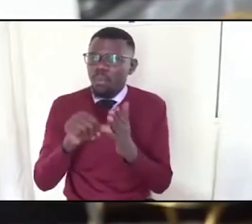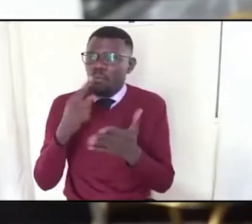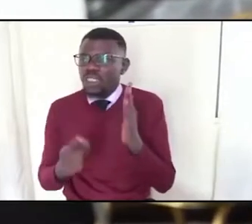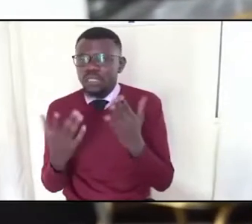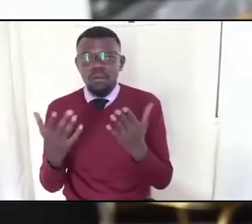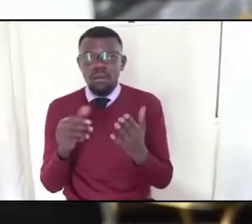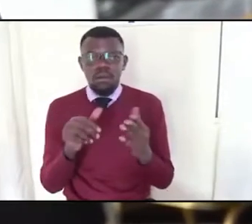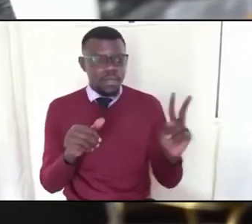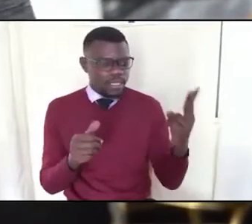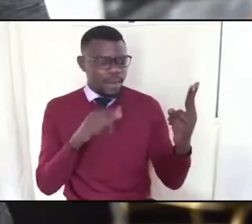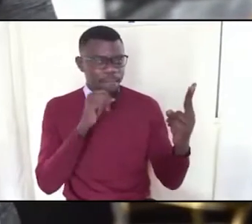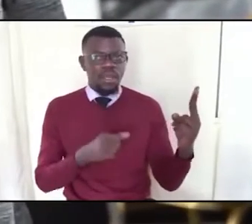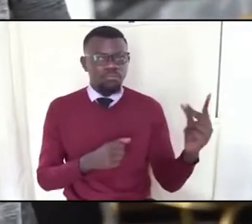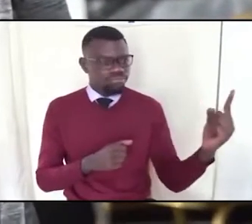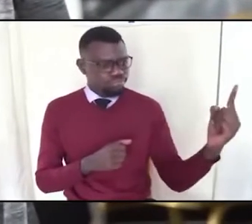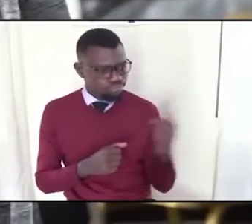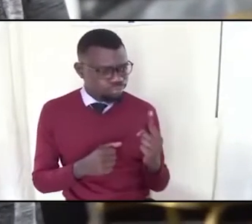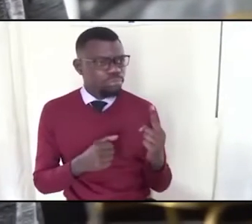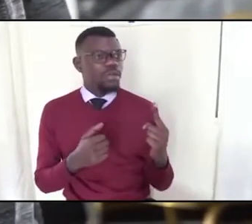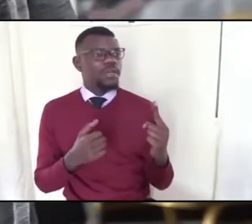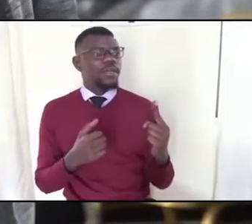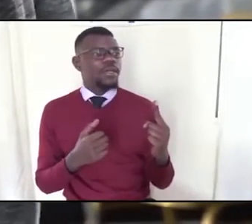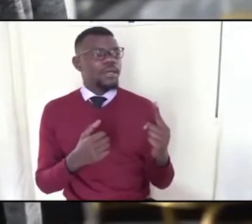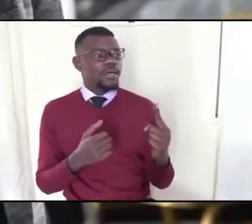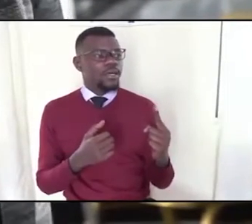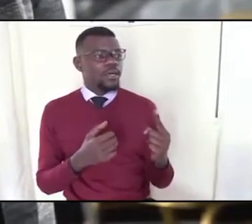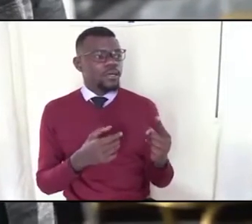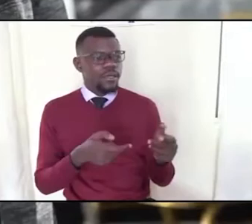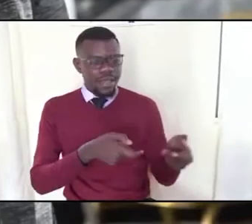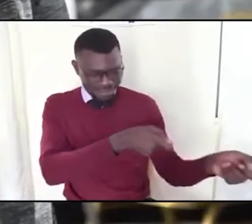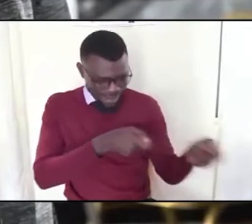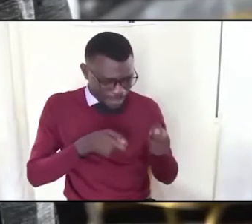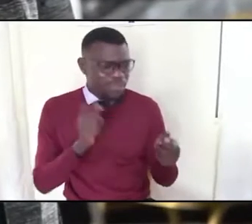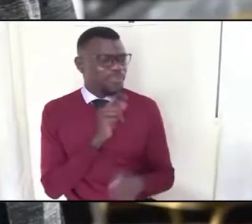the second man was on her again and raped her.